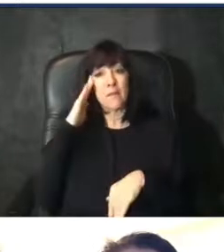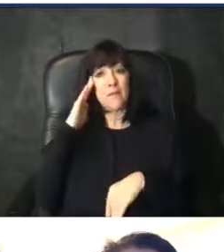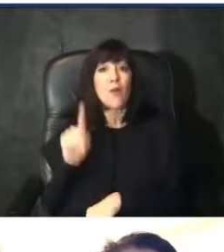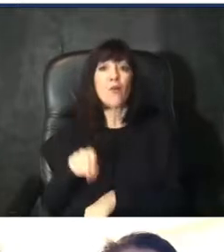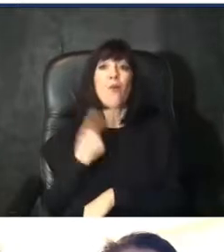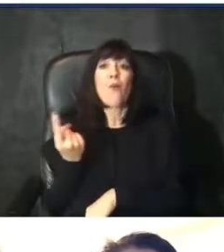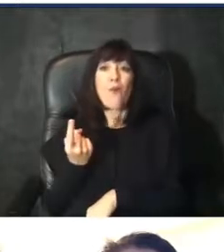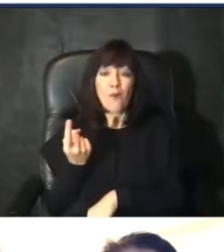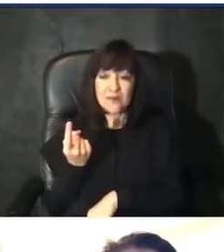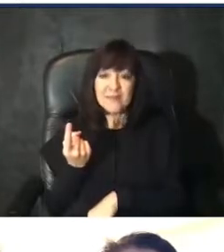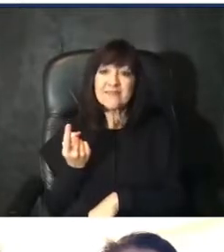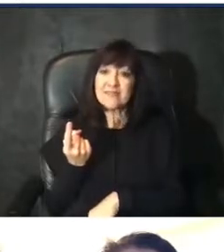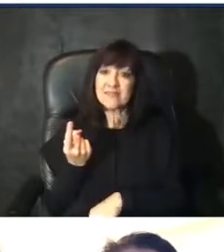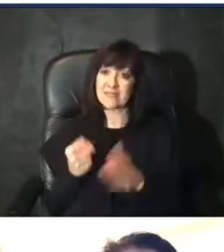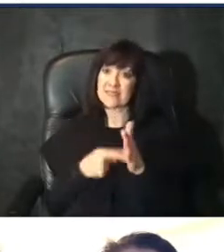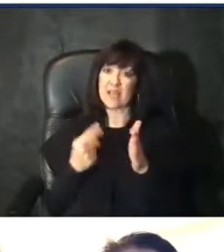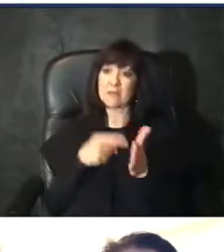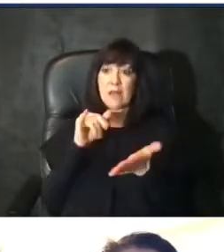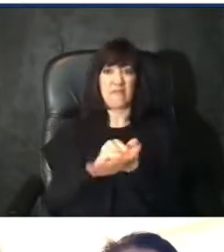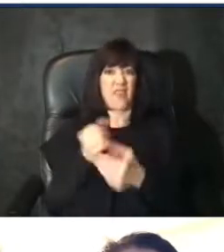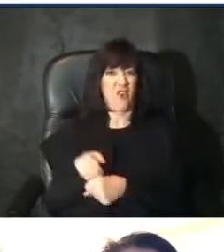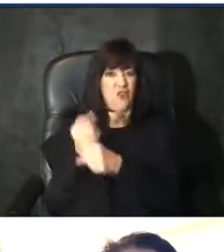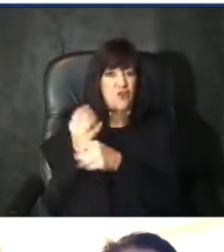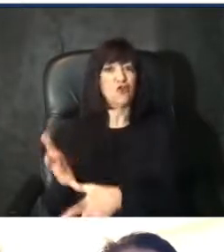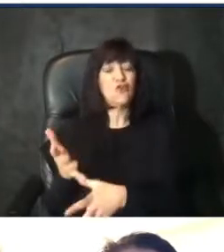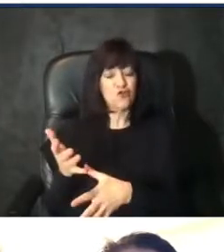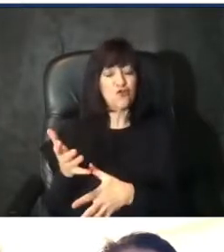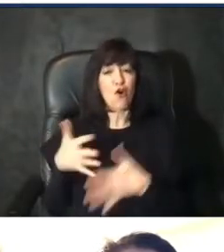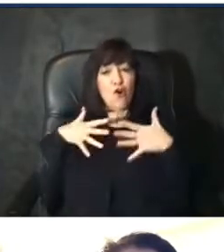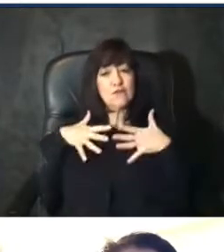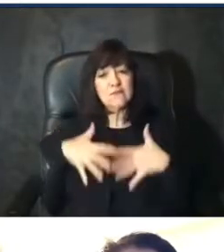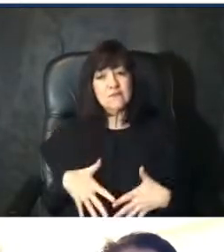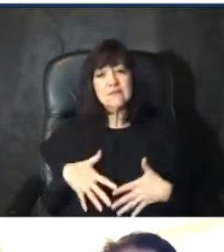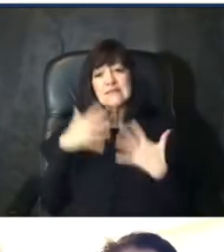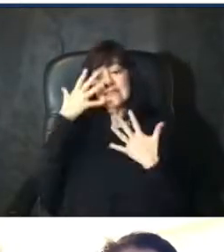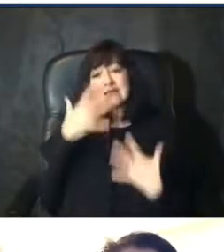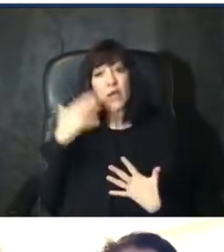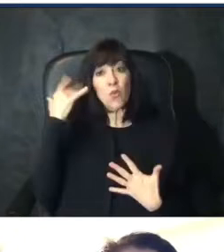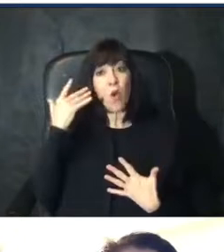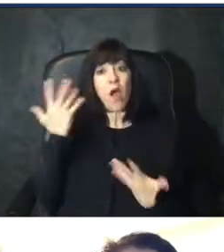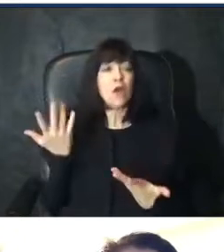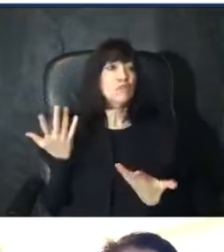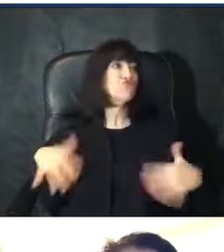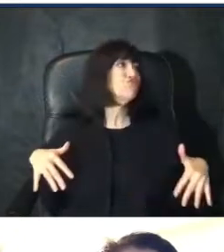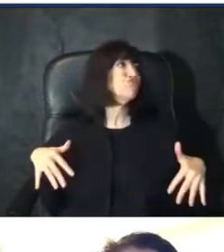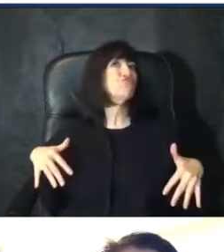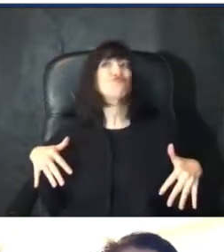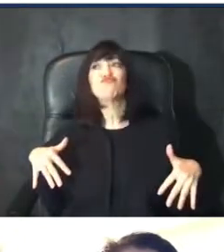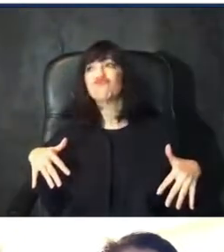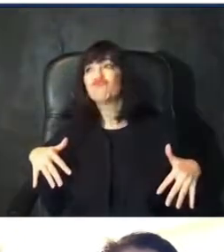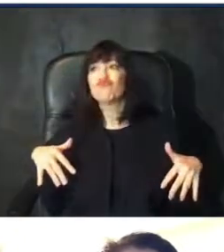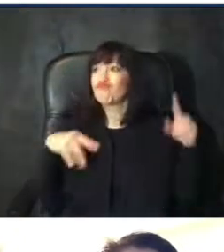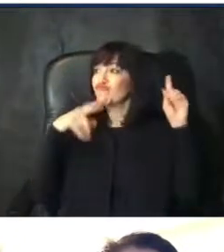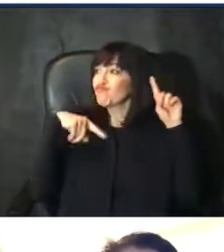more sadness, more deterioration of behavior. So children feel safe when they have